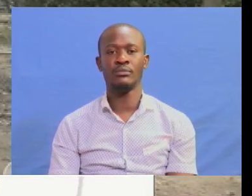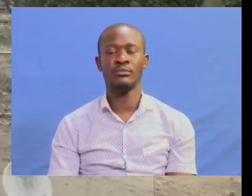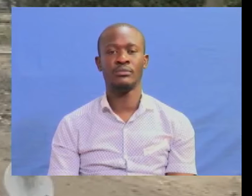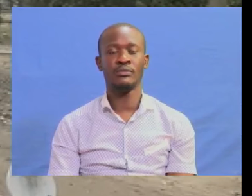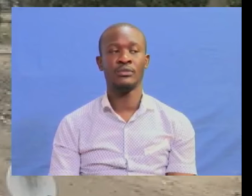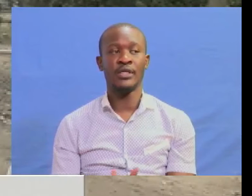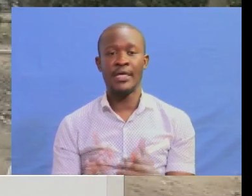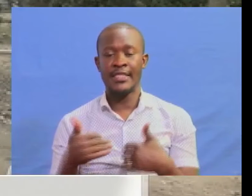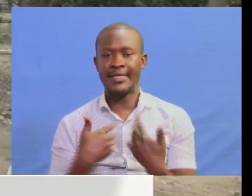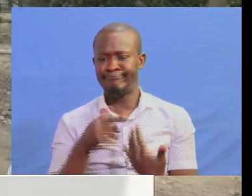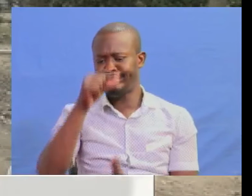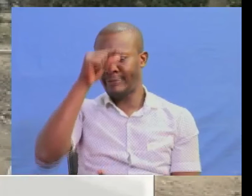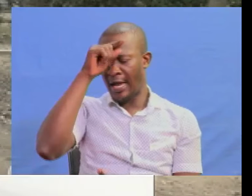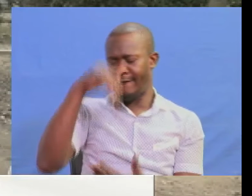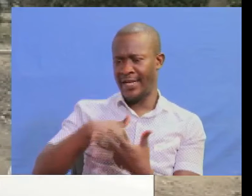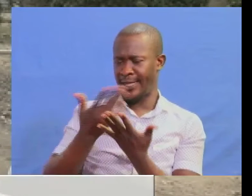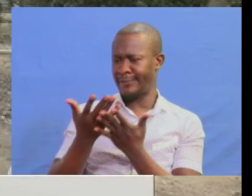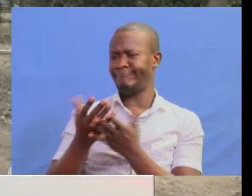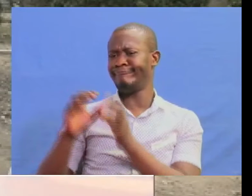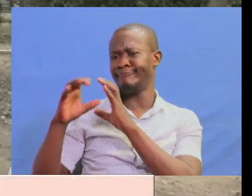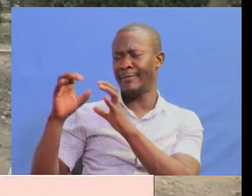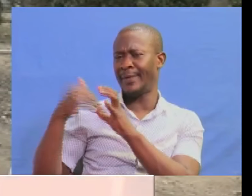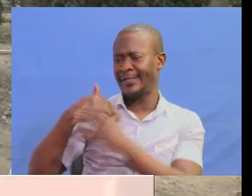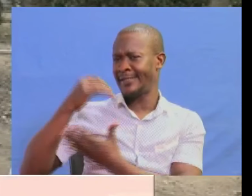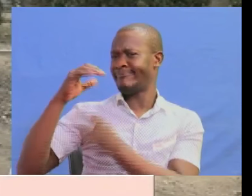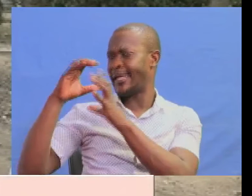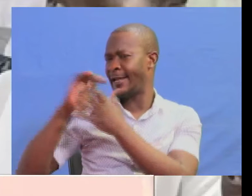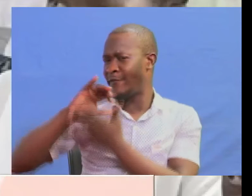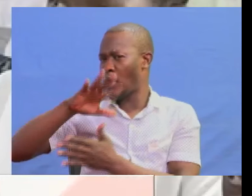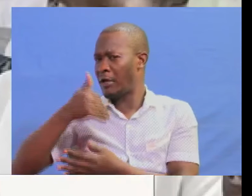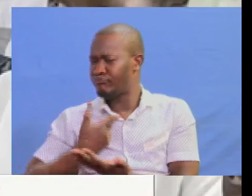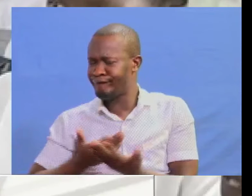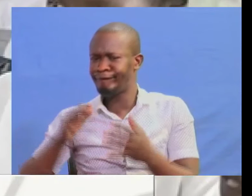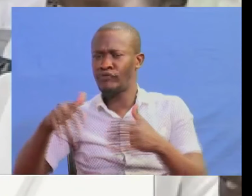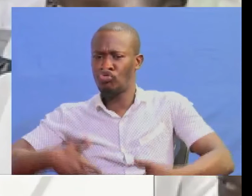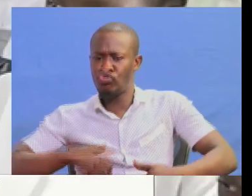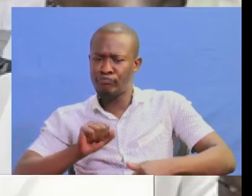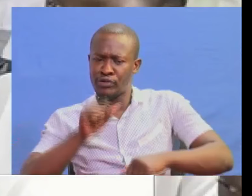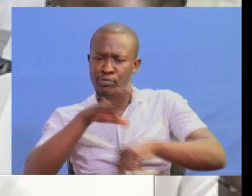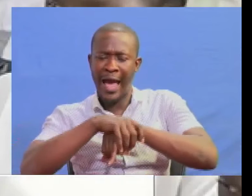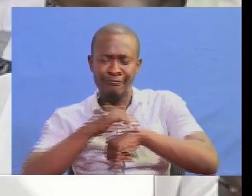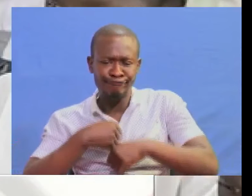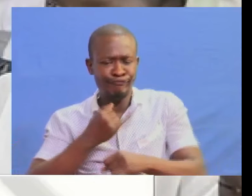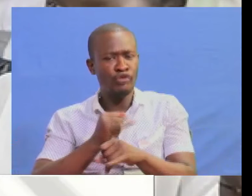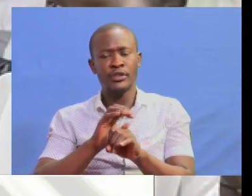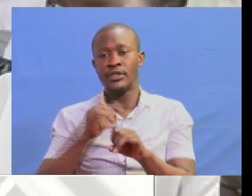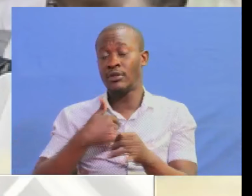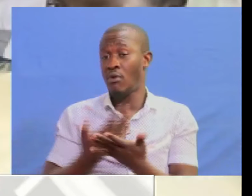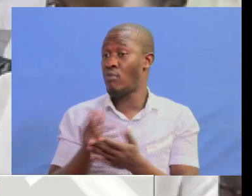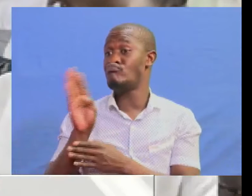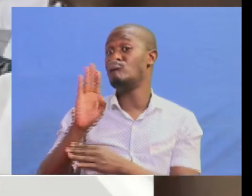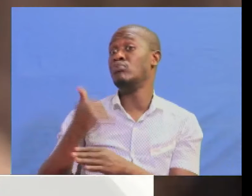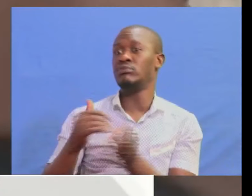Despite the immense endowment in Malindi sub-county, Kilifi County, youths cannot secure job opportunities at the Space Center or in the Blue